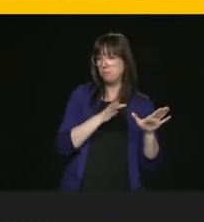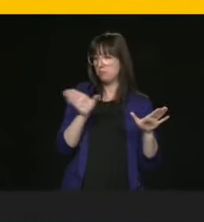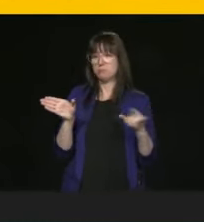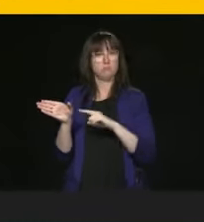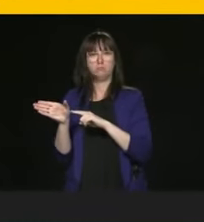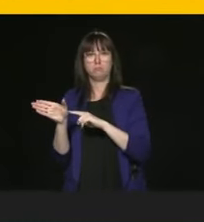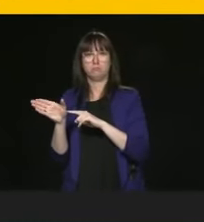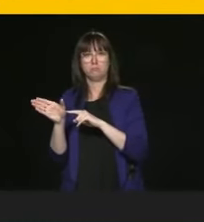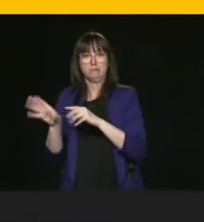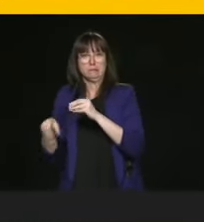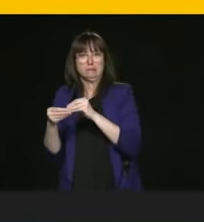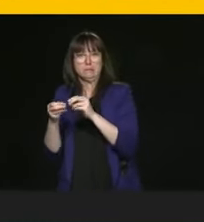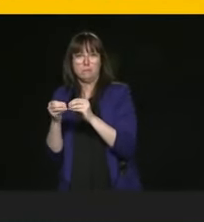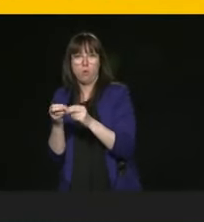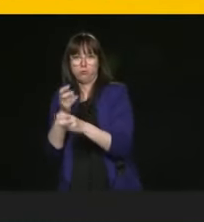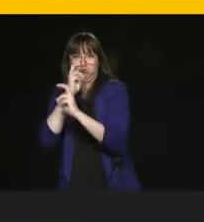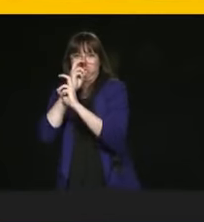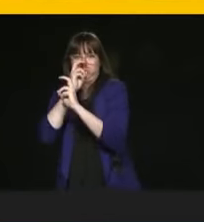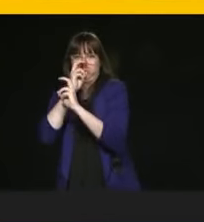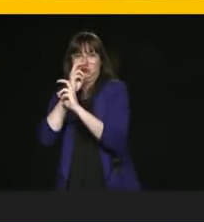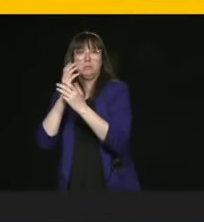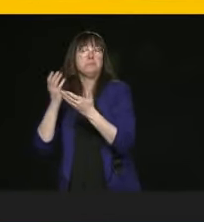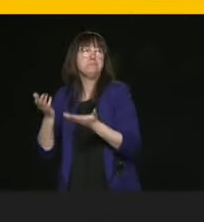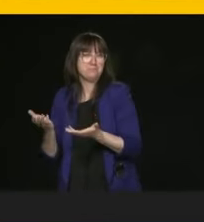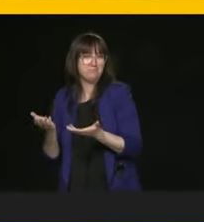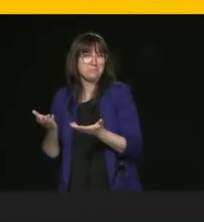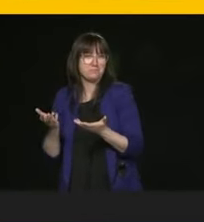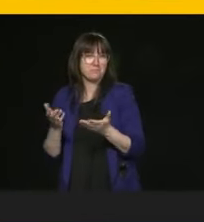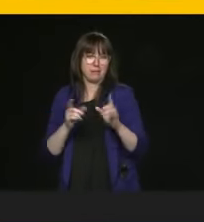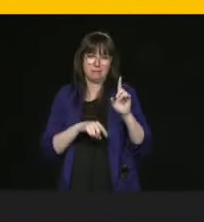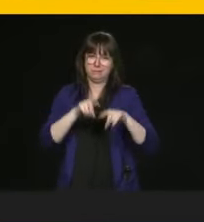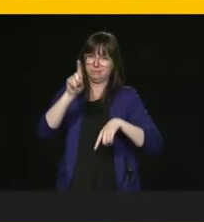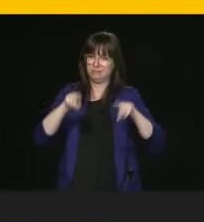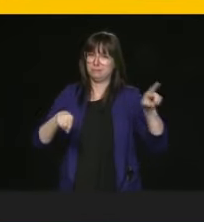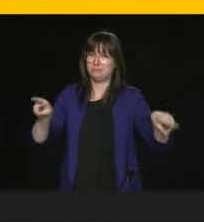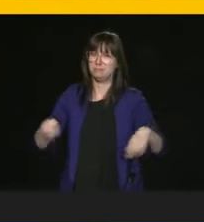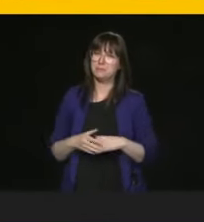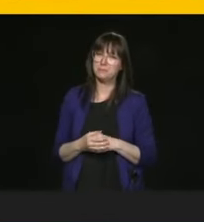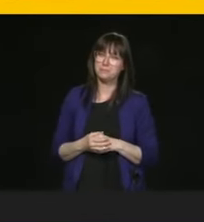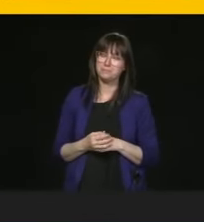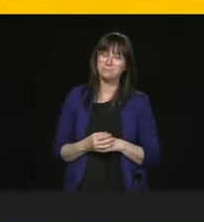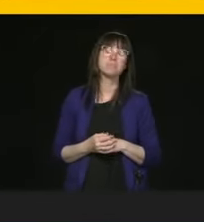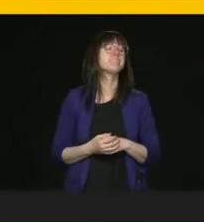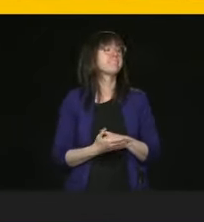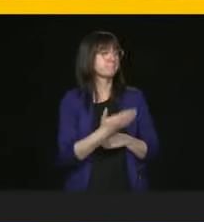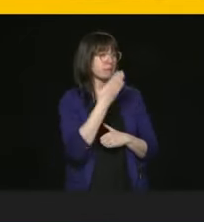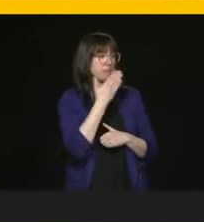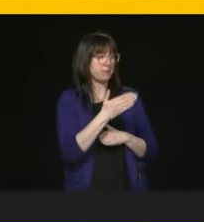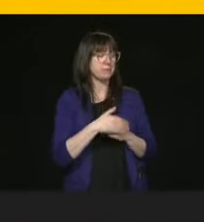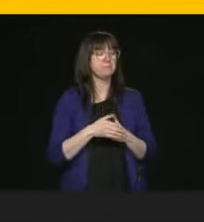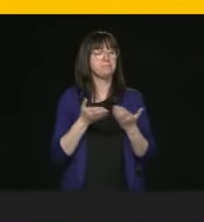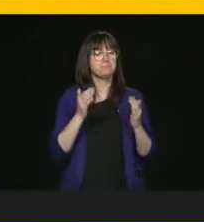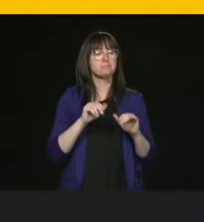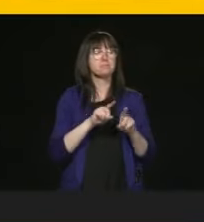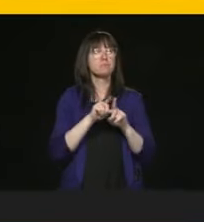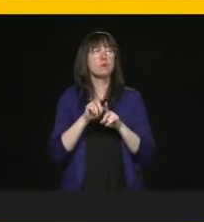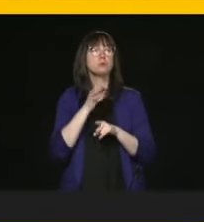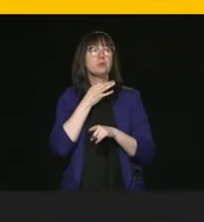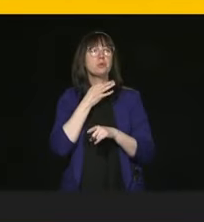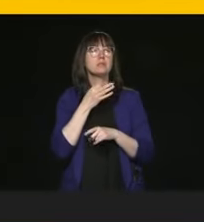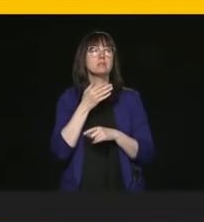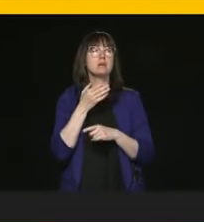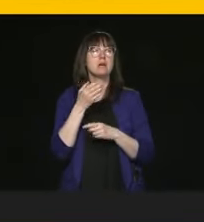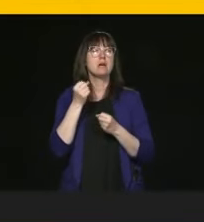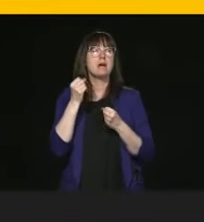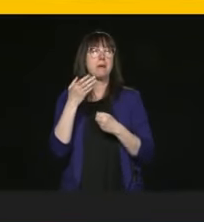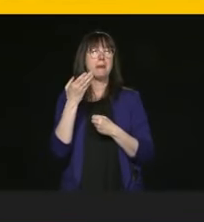other situations. So, thank you. And I'm also wondering, how many blue med medical tents does the department have ready